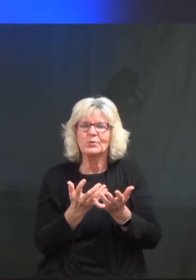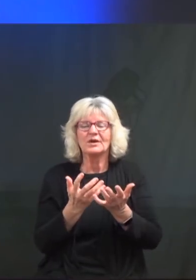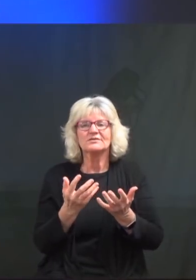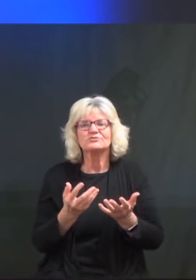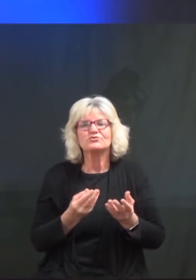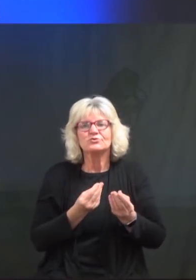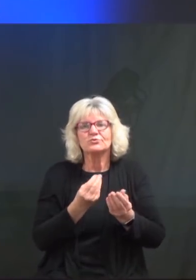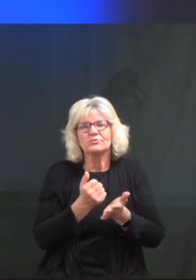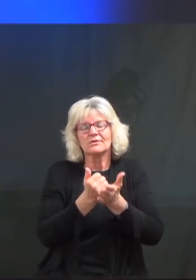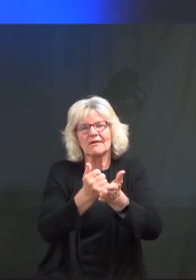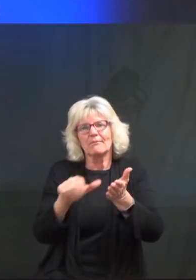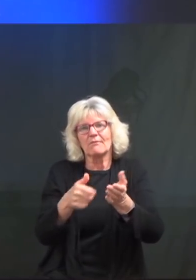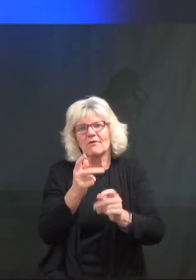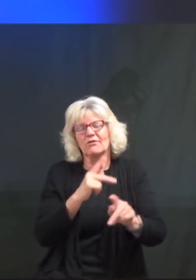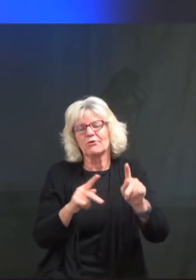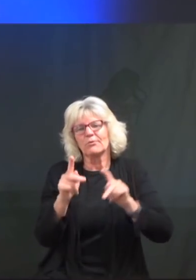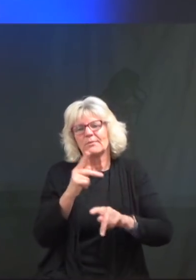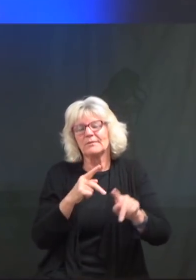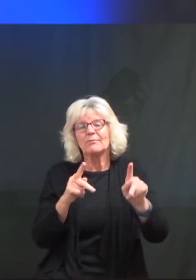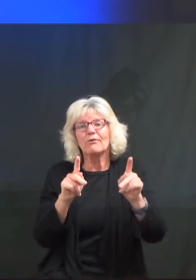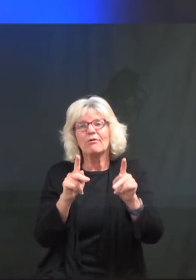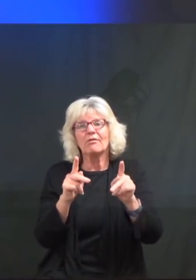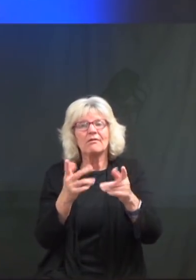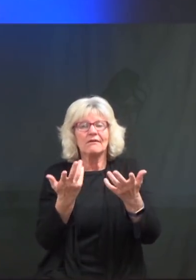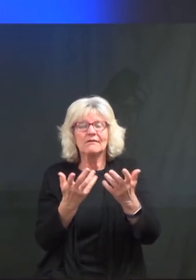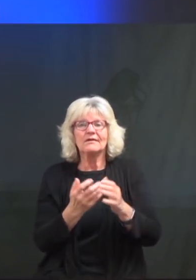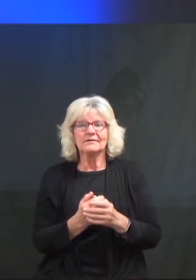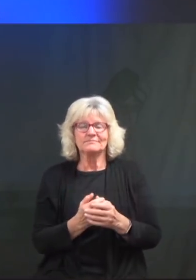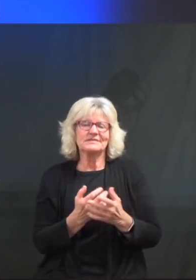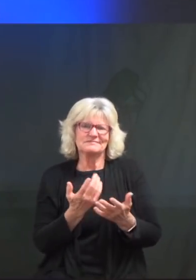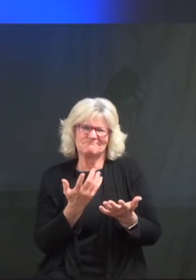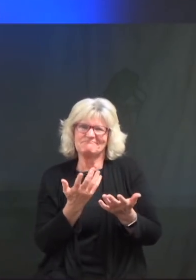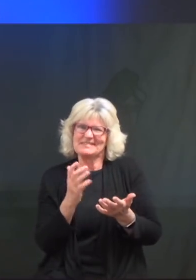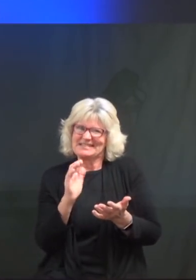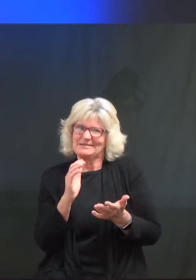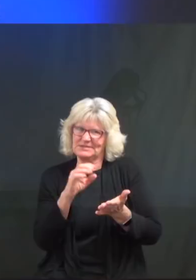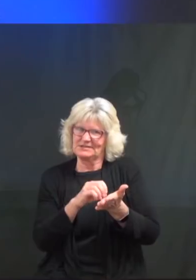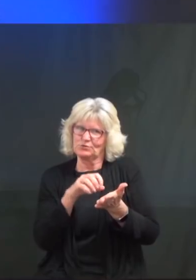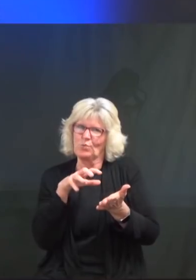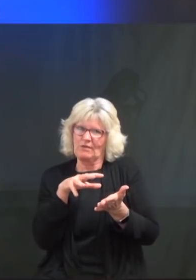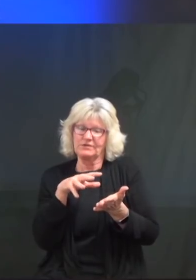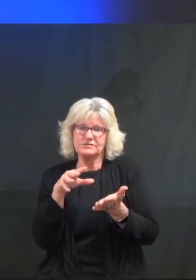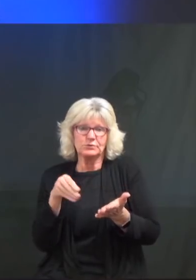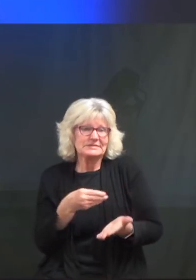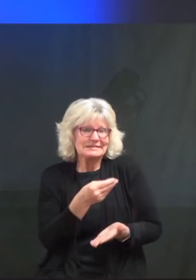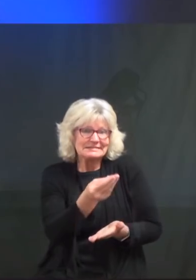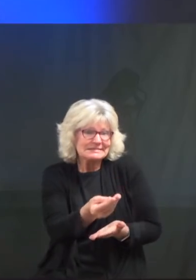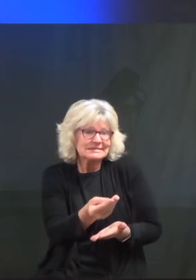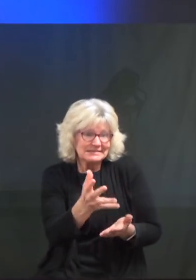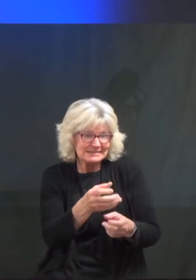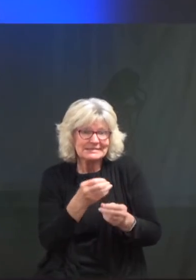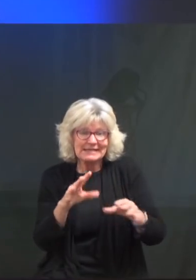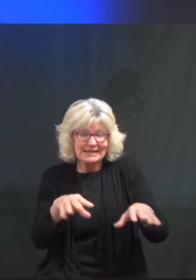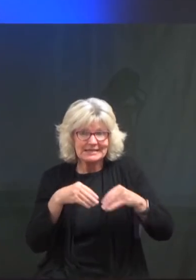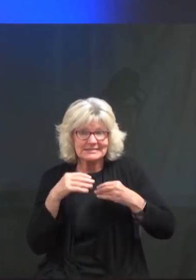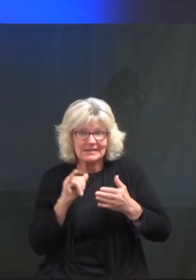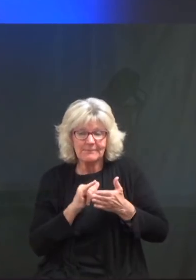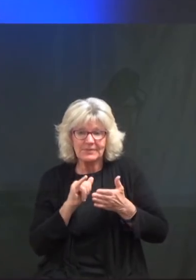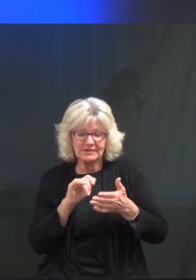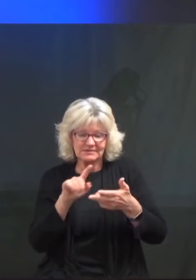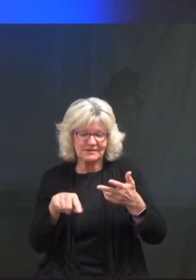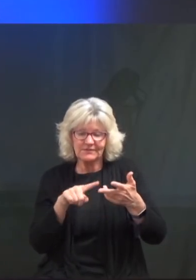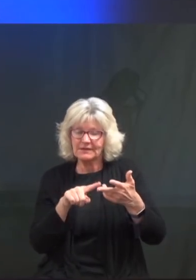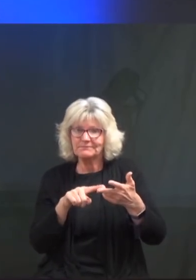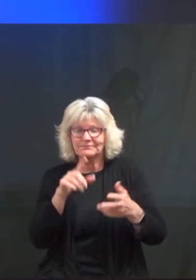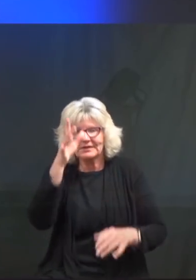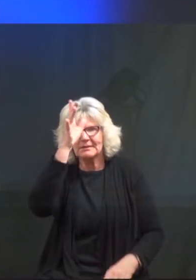man of wealth, and he brought this land. Let me take this. So we have another person, maybe a man of wealth. Then we have this